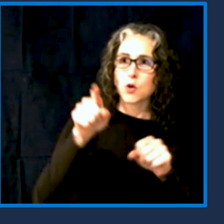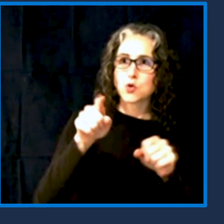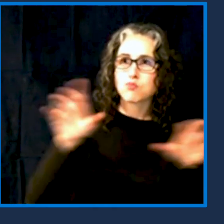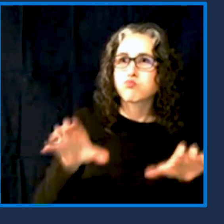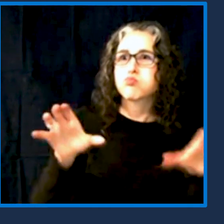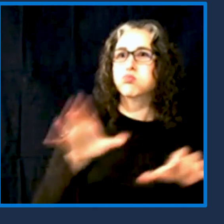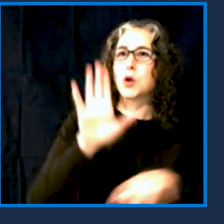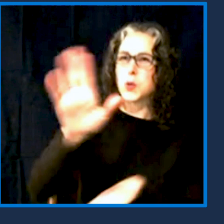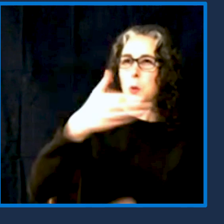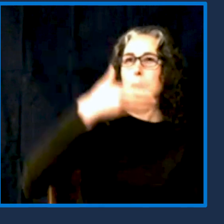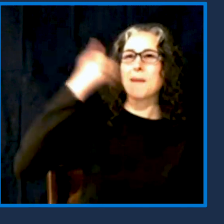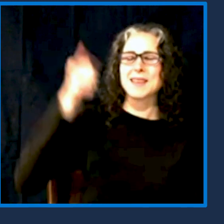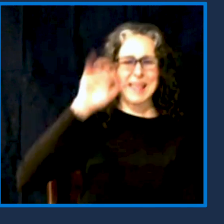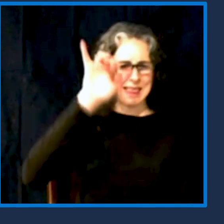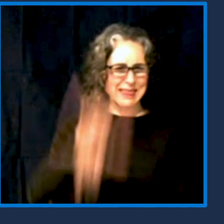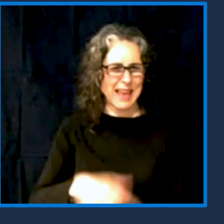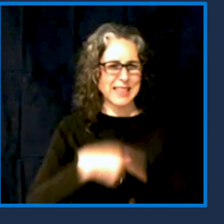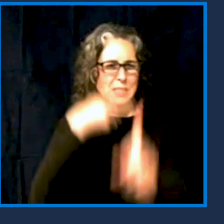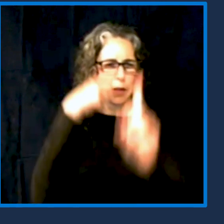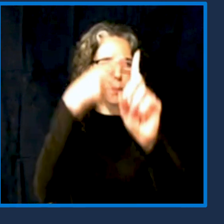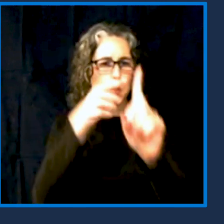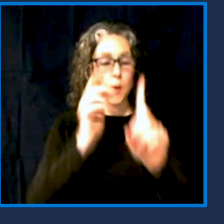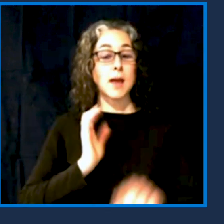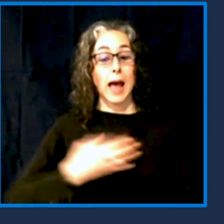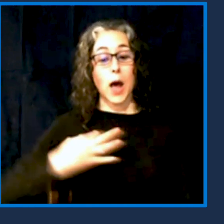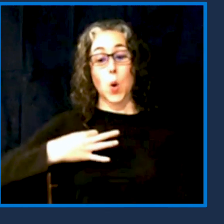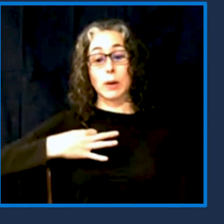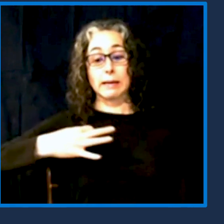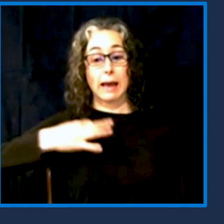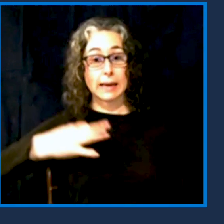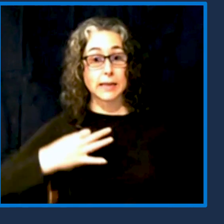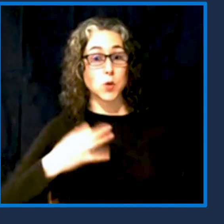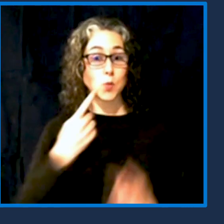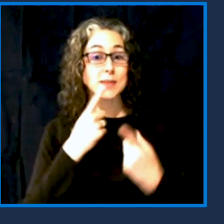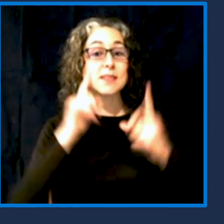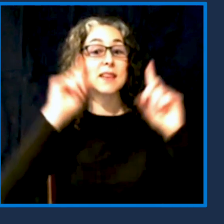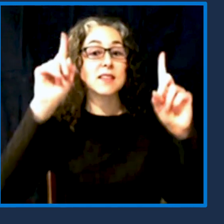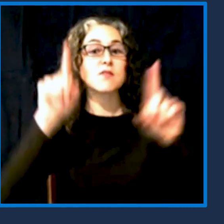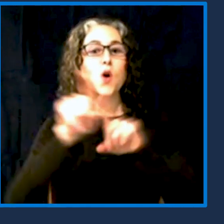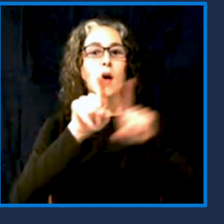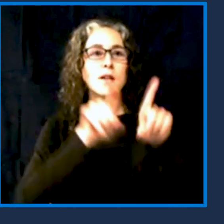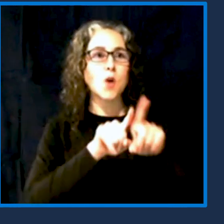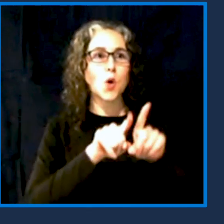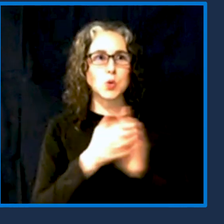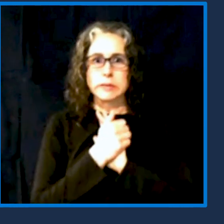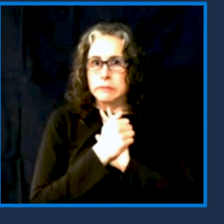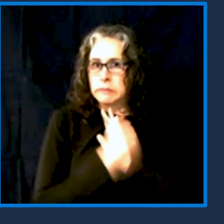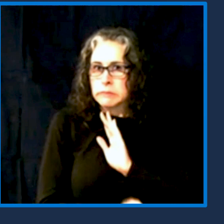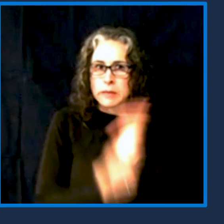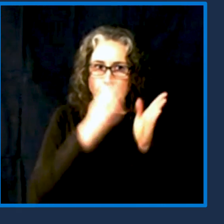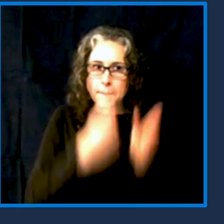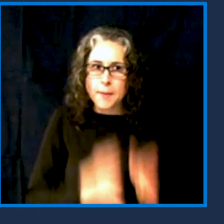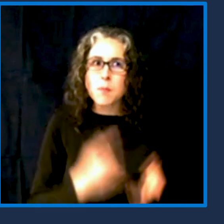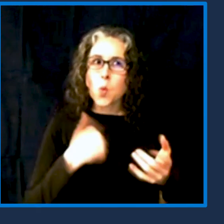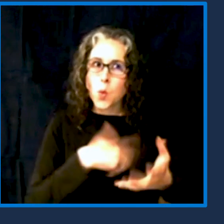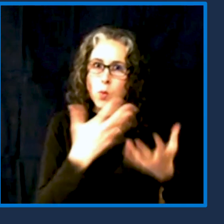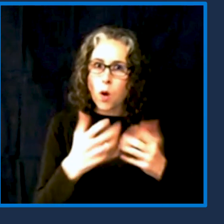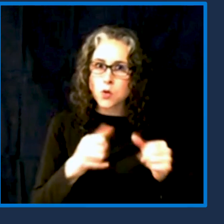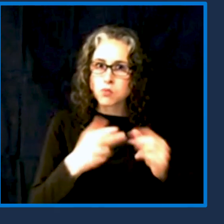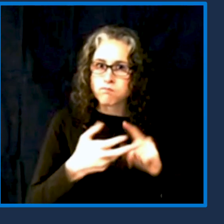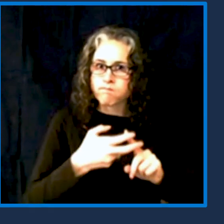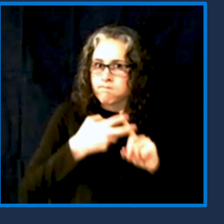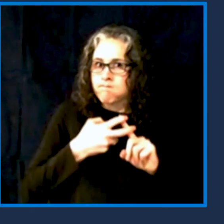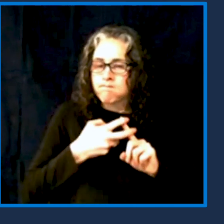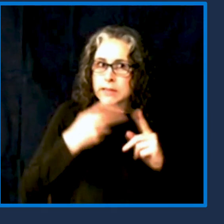it's all about. We want our candidates to be successful. And at Microsoft, we want to be holding on to that key talent. So Rishabh, happy to